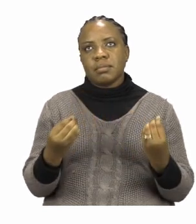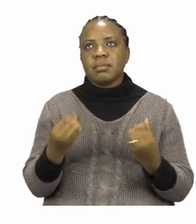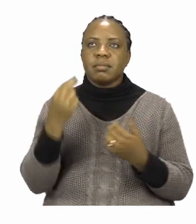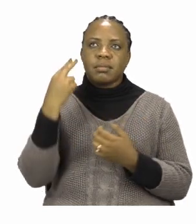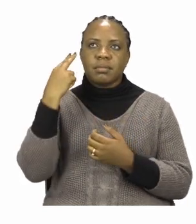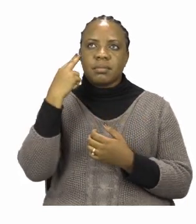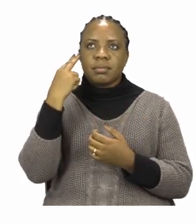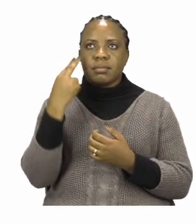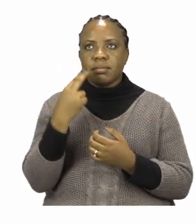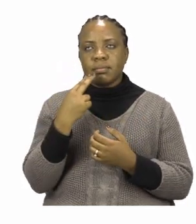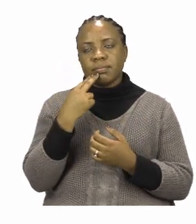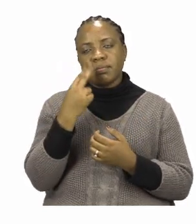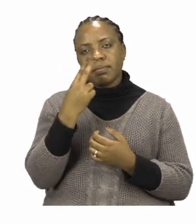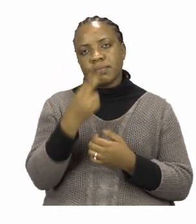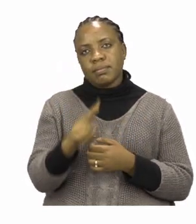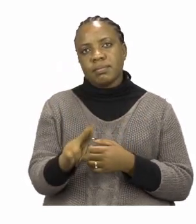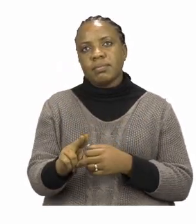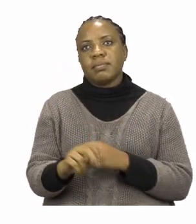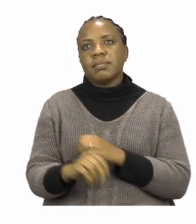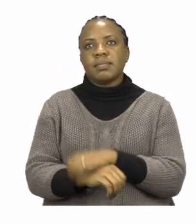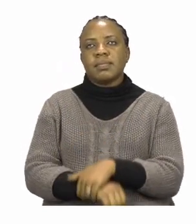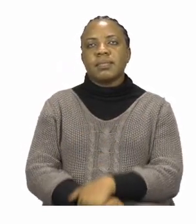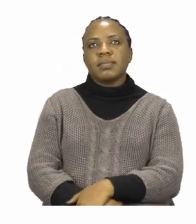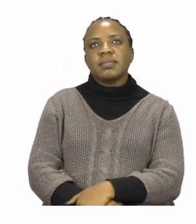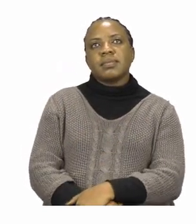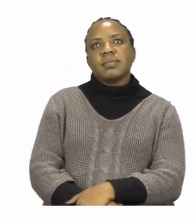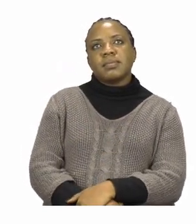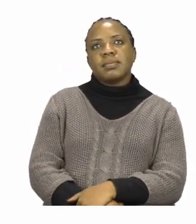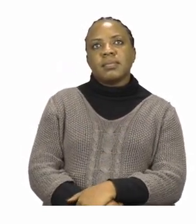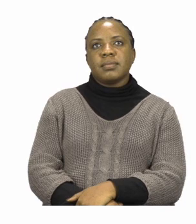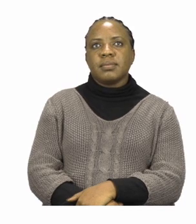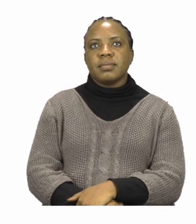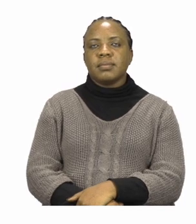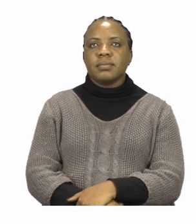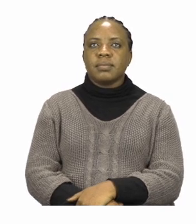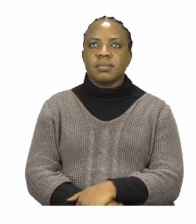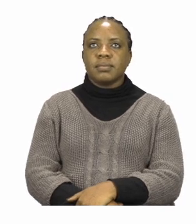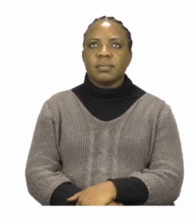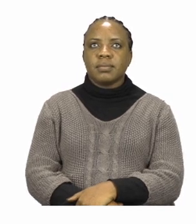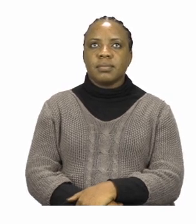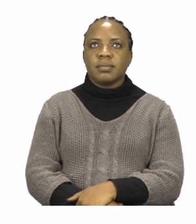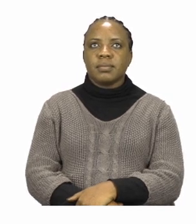are together, they make the sound er.